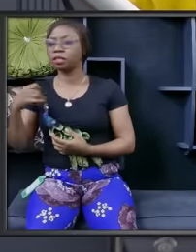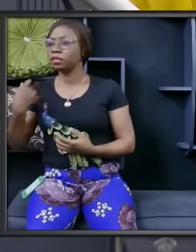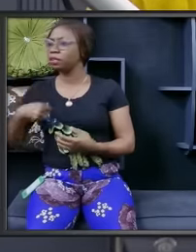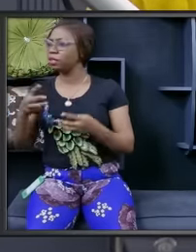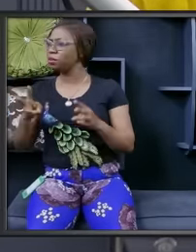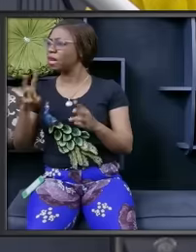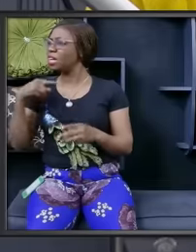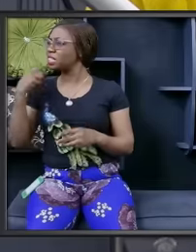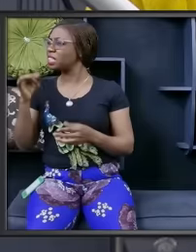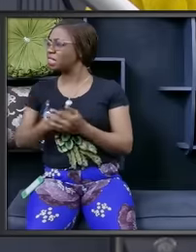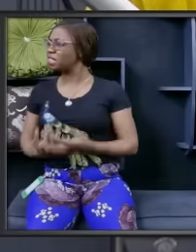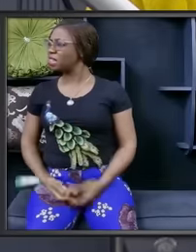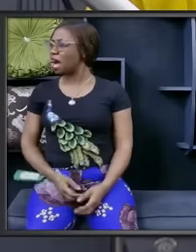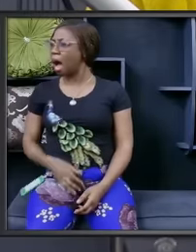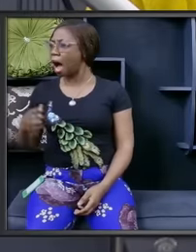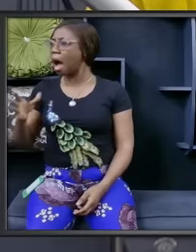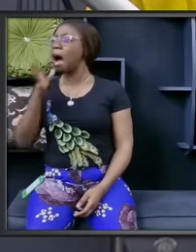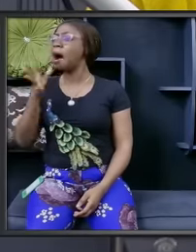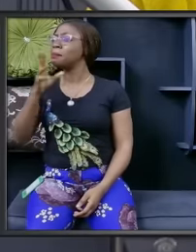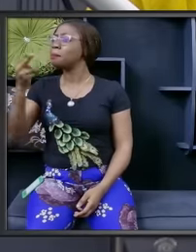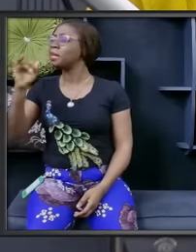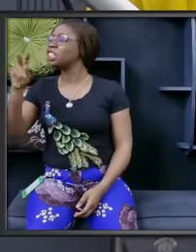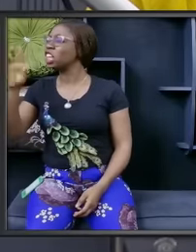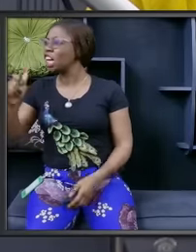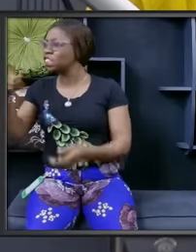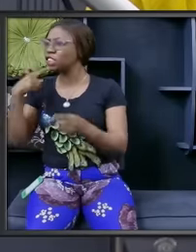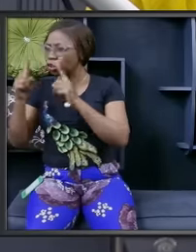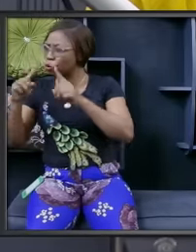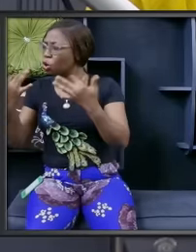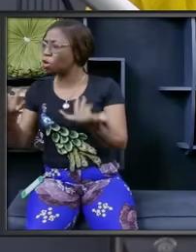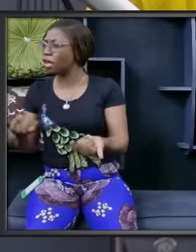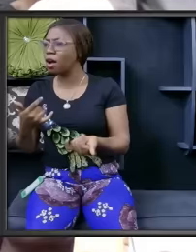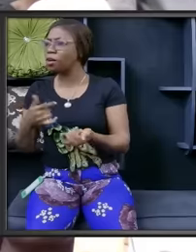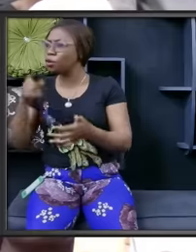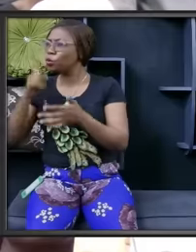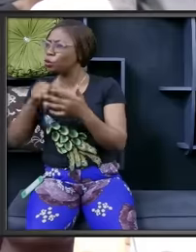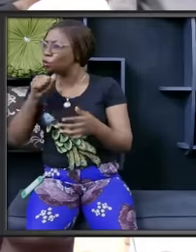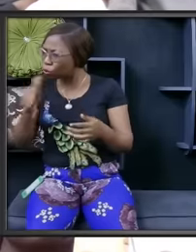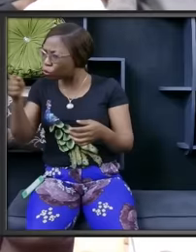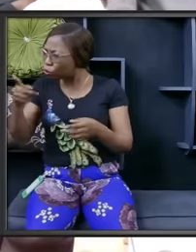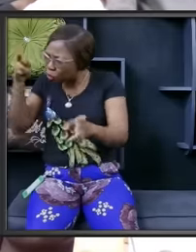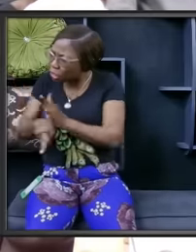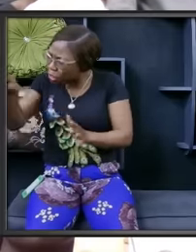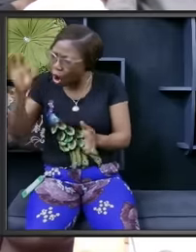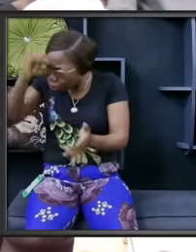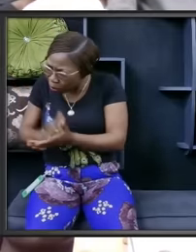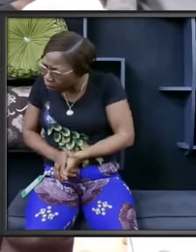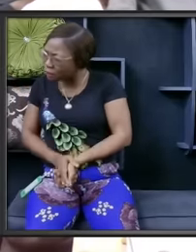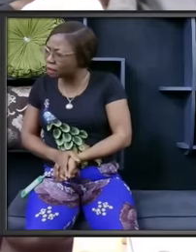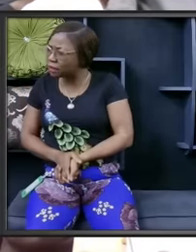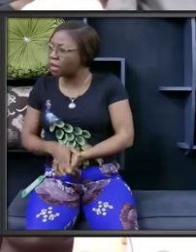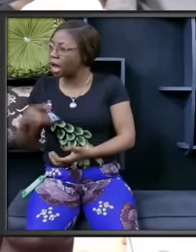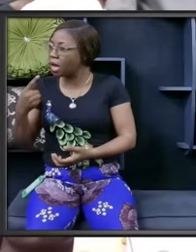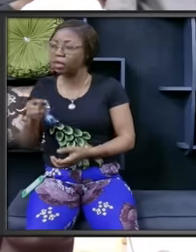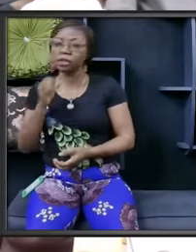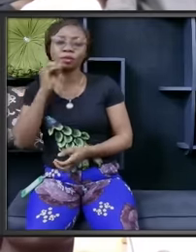say Mama Chika, this thing where you talk now, no be you kill your husband. So the woman can't